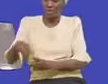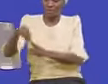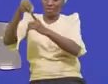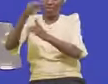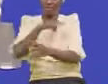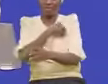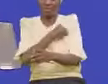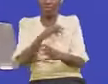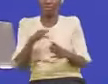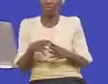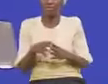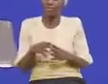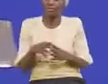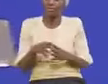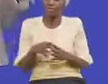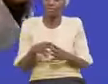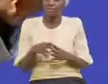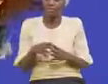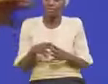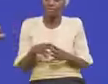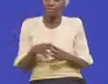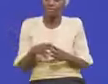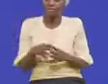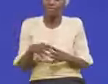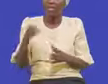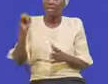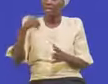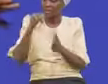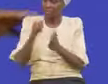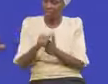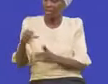o menade rai kondire ke ma ko wona